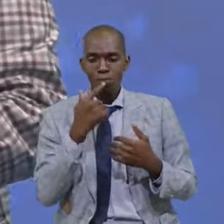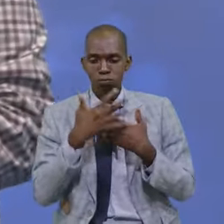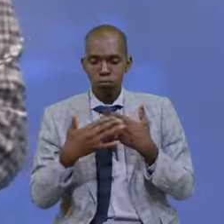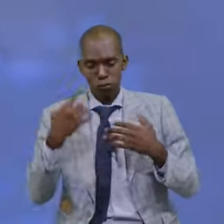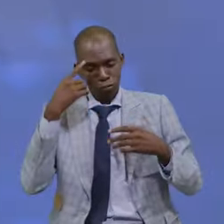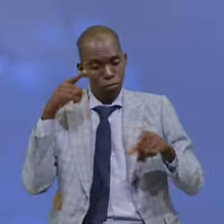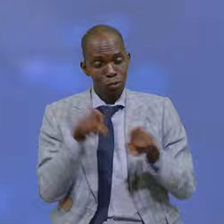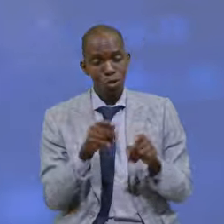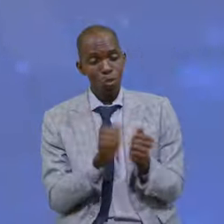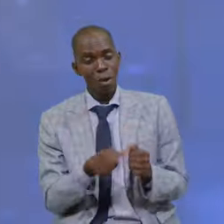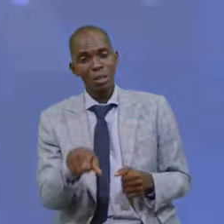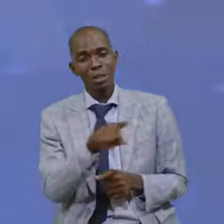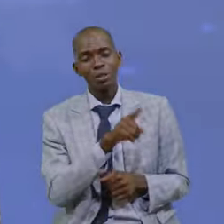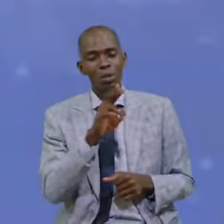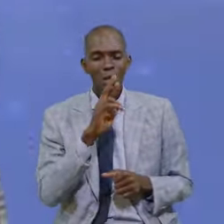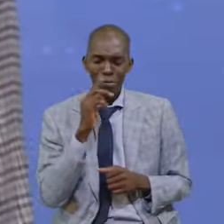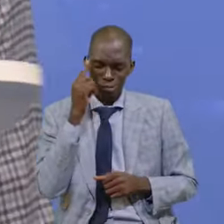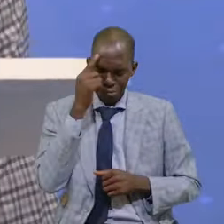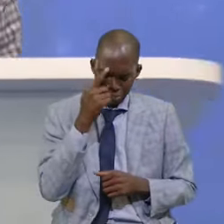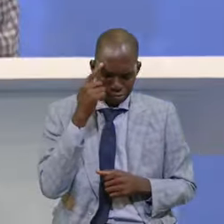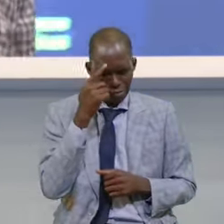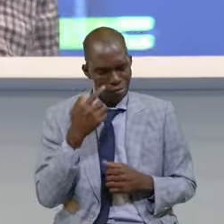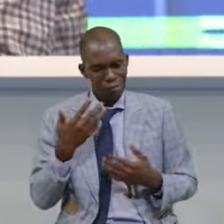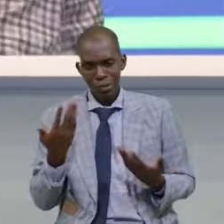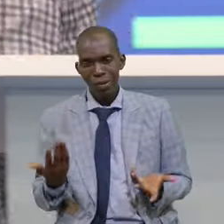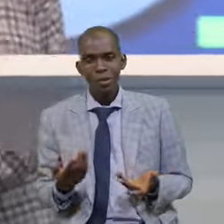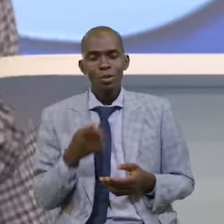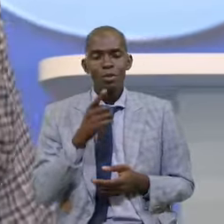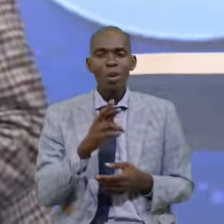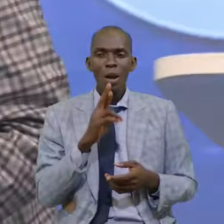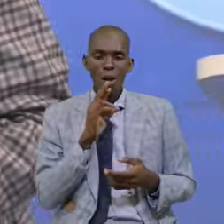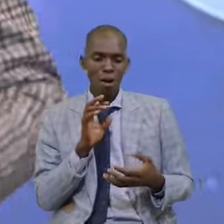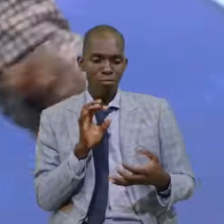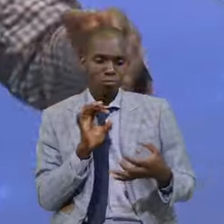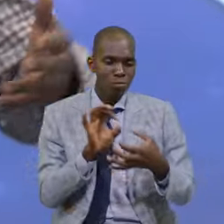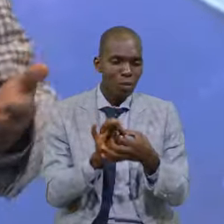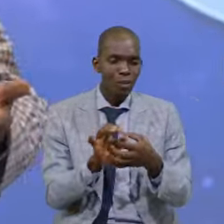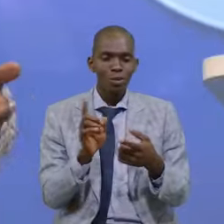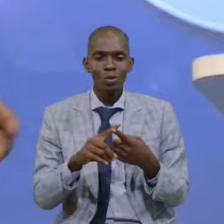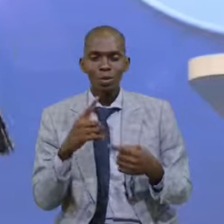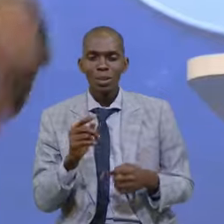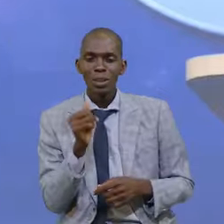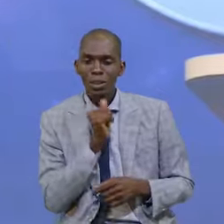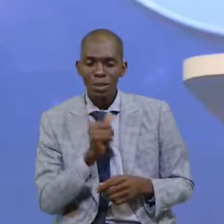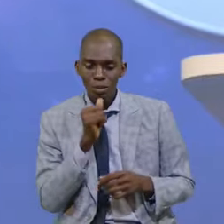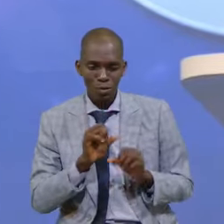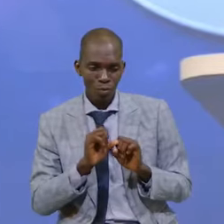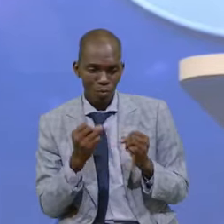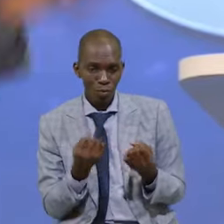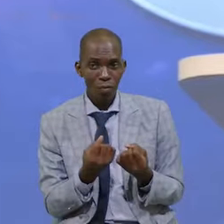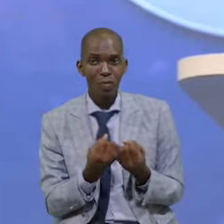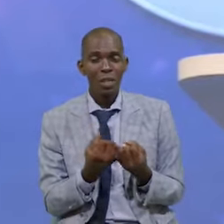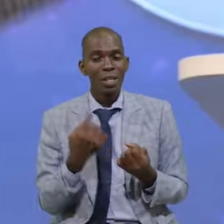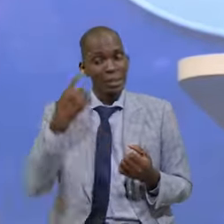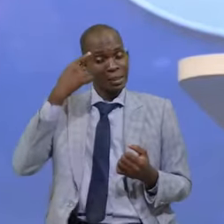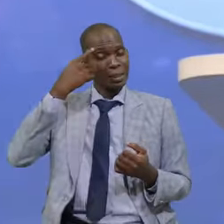You were thinking your link with the secret society will promote you,